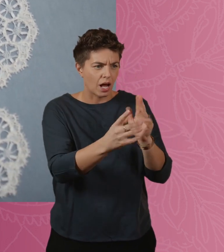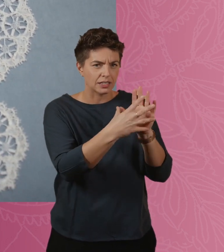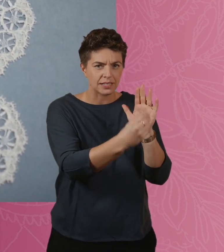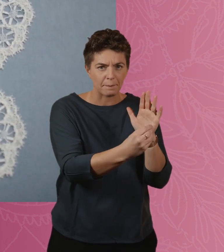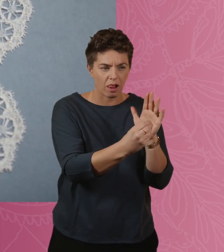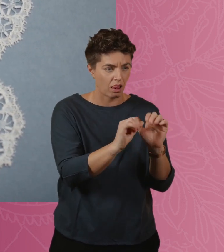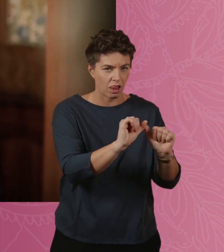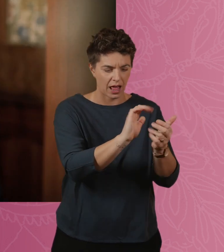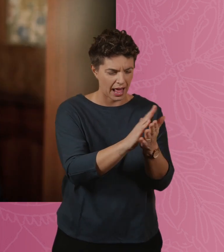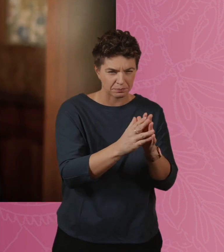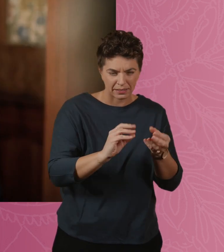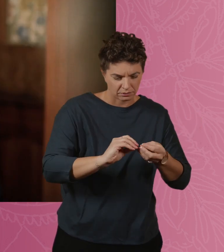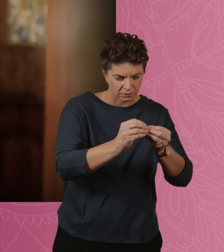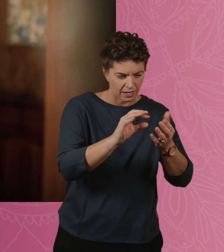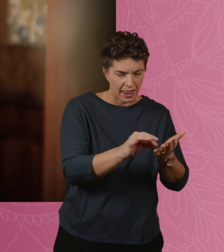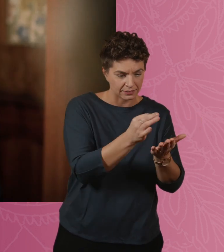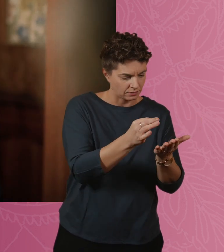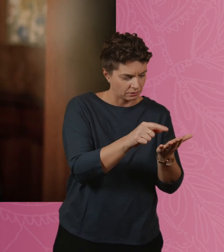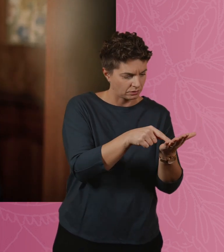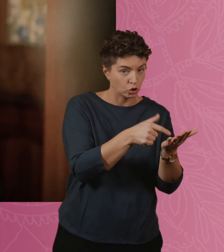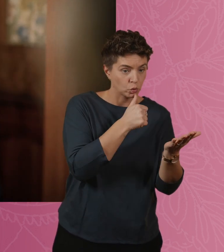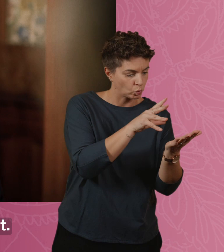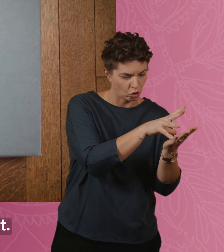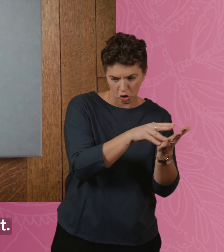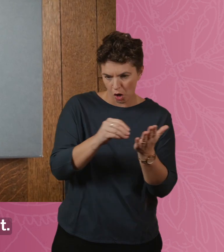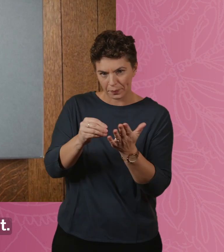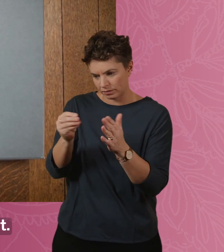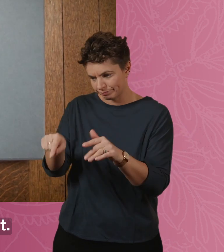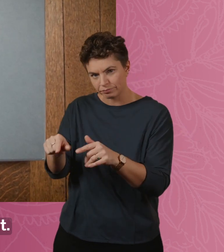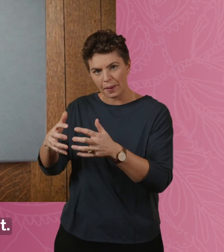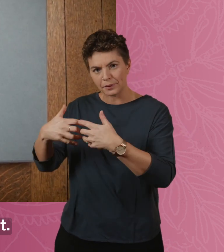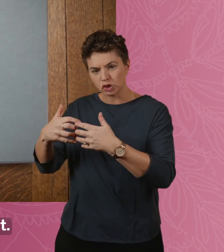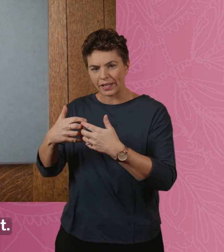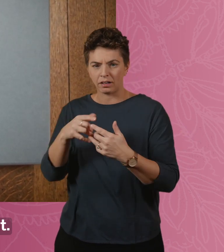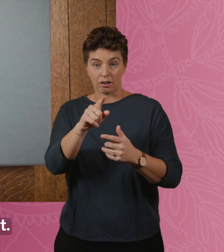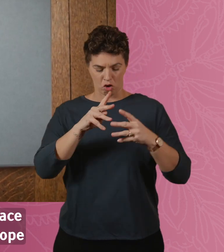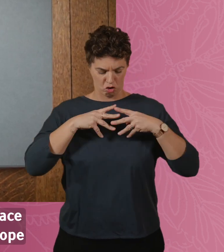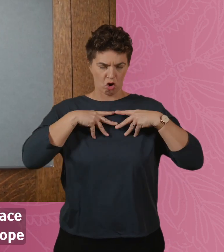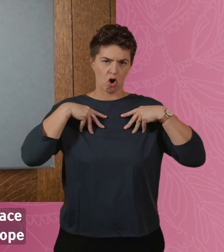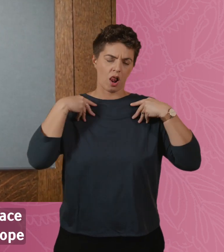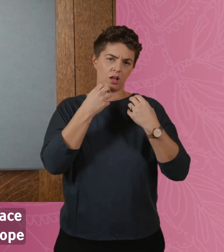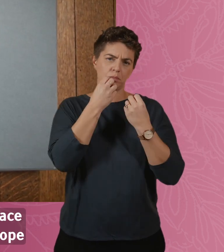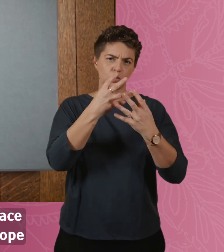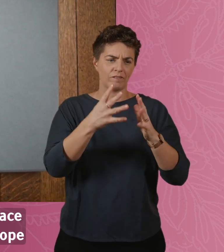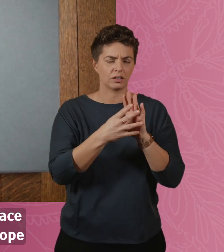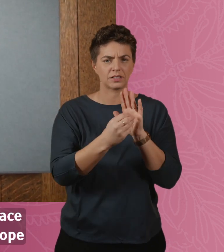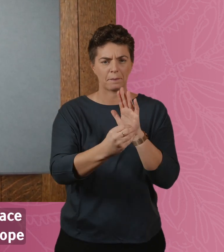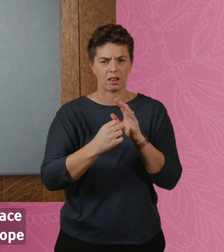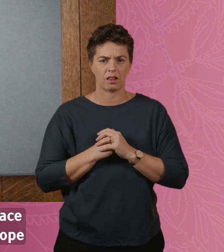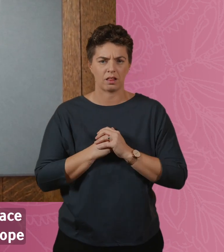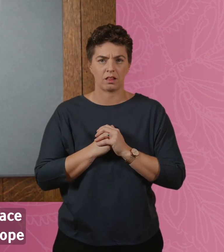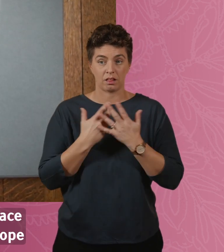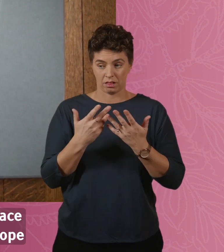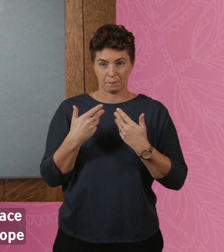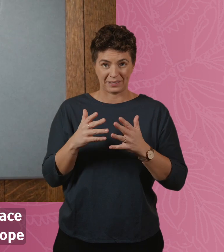of handmade lace so they could copy it on their lace machines. This collar is a great example of that. And as we've discovered, handmade